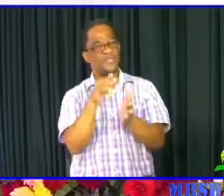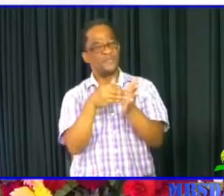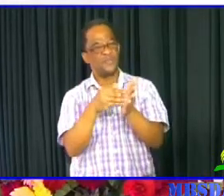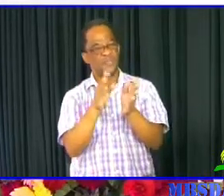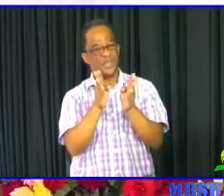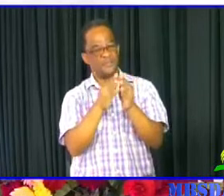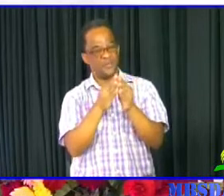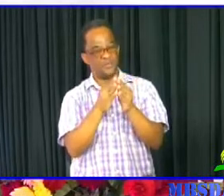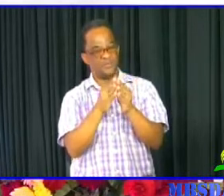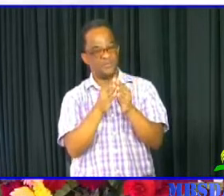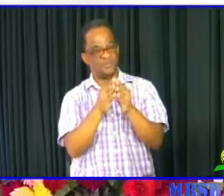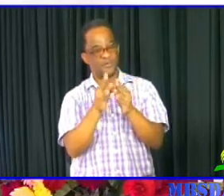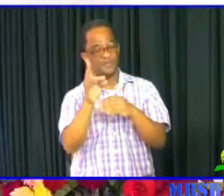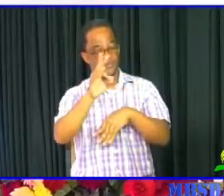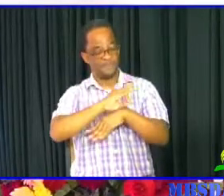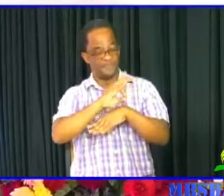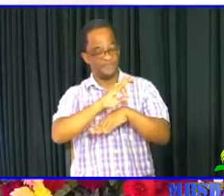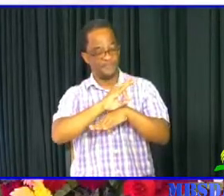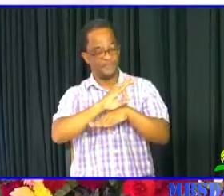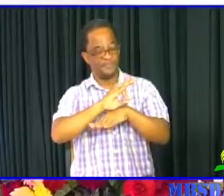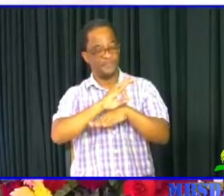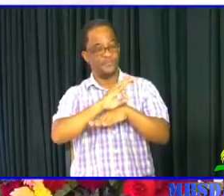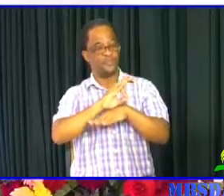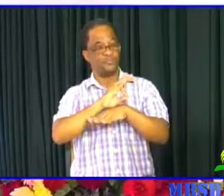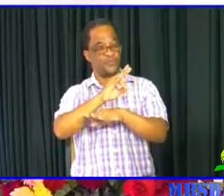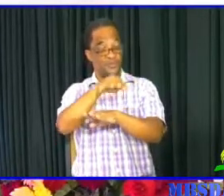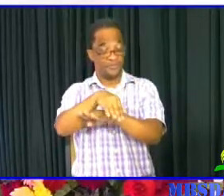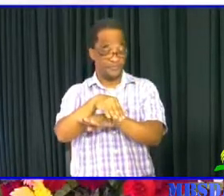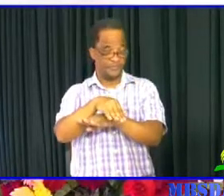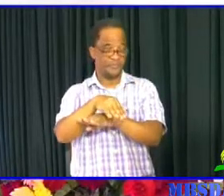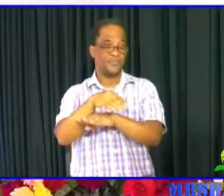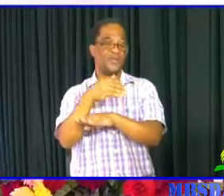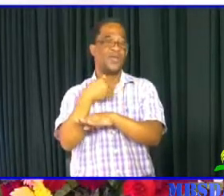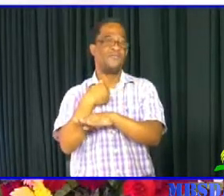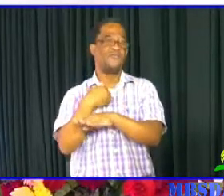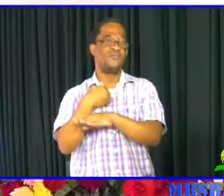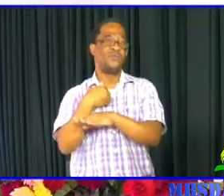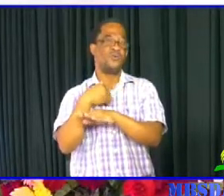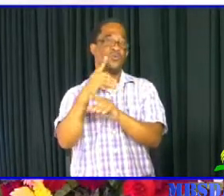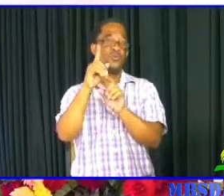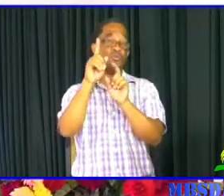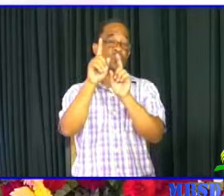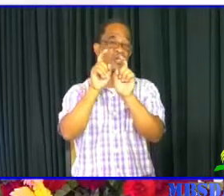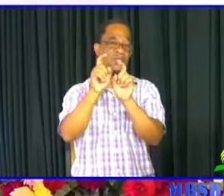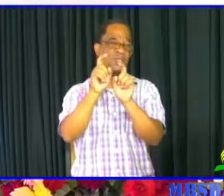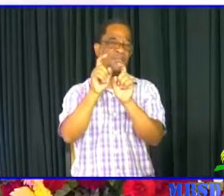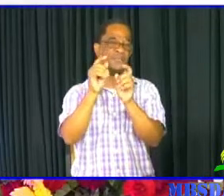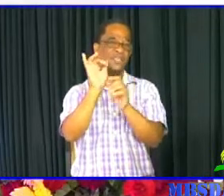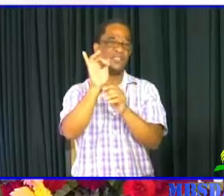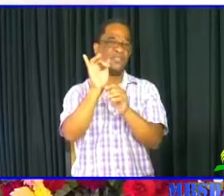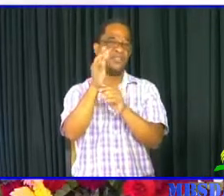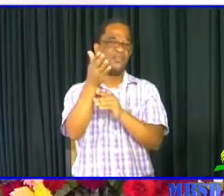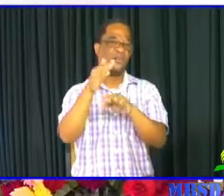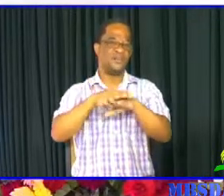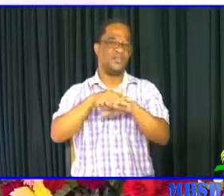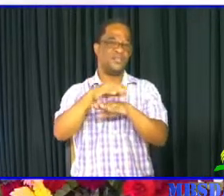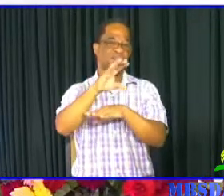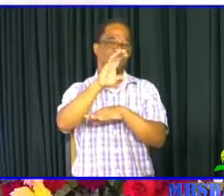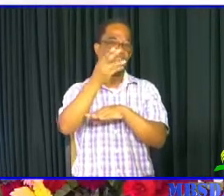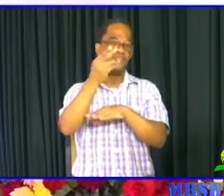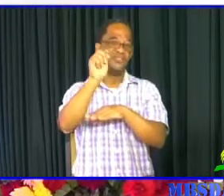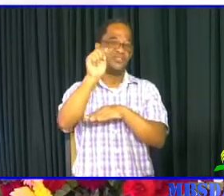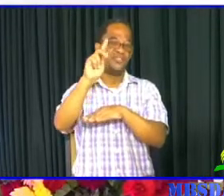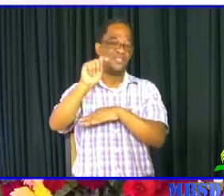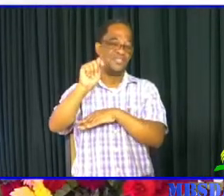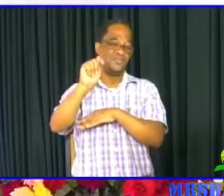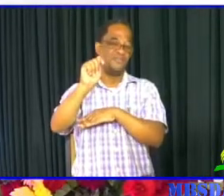Jamaica Conference of Seventh-day Adventists. This evening, we have our quiz that is actually posted, and I want to